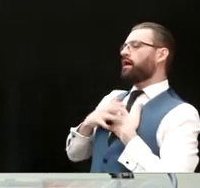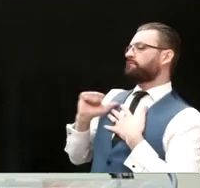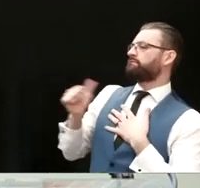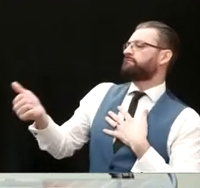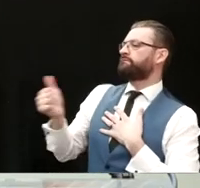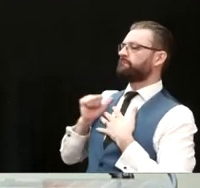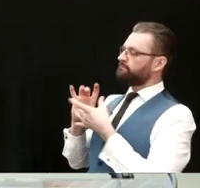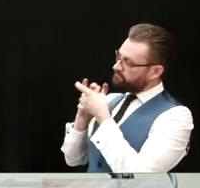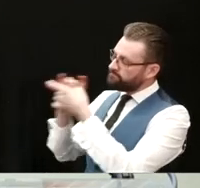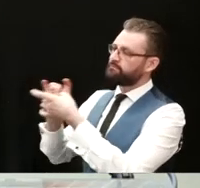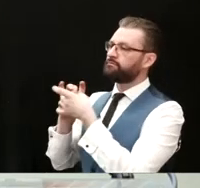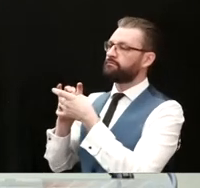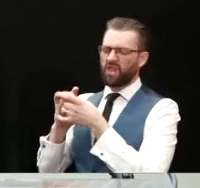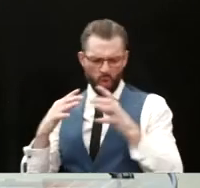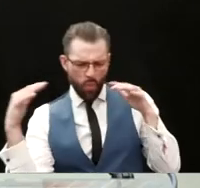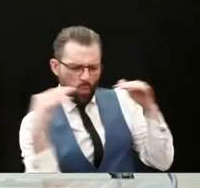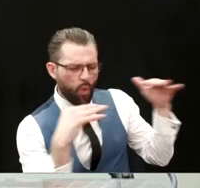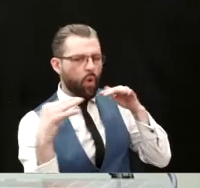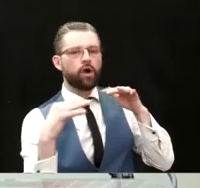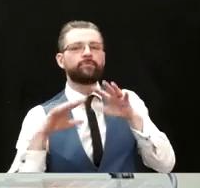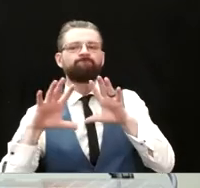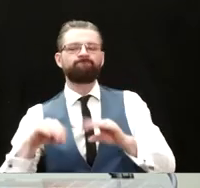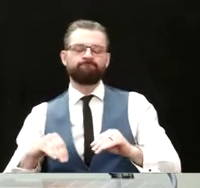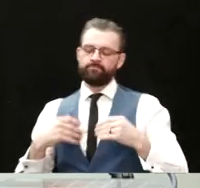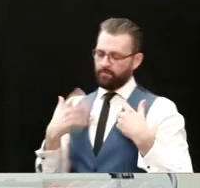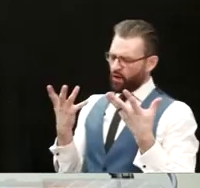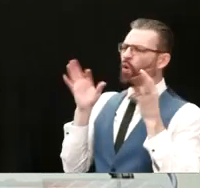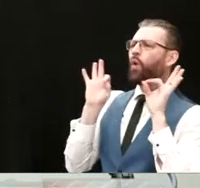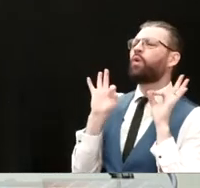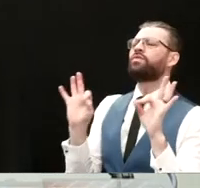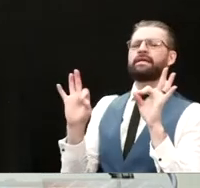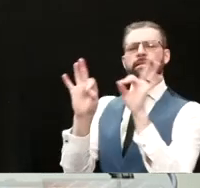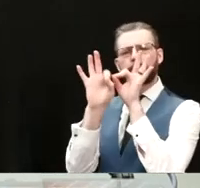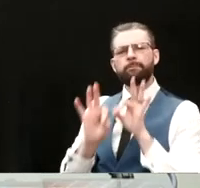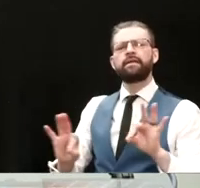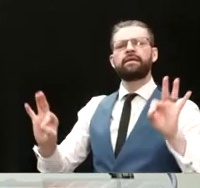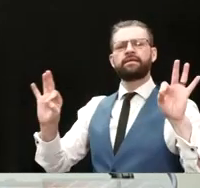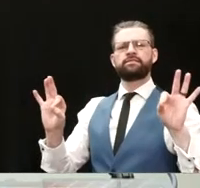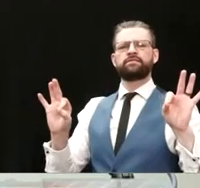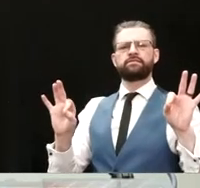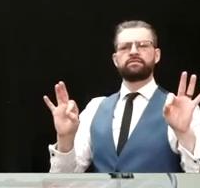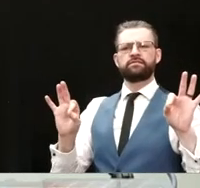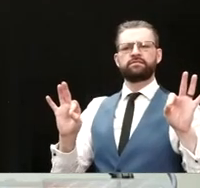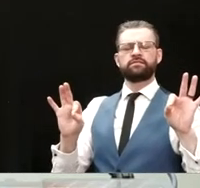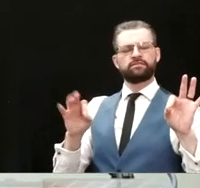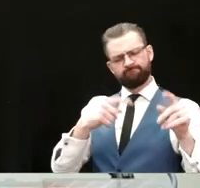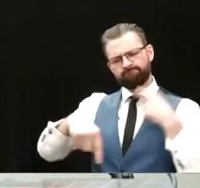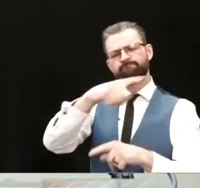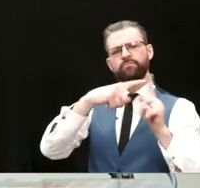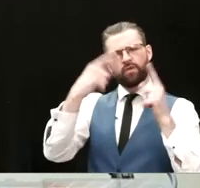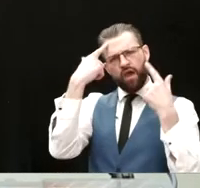ourselves. Instead of war, we have an authentic peace that surpasses all logic or